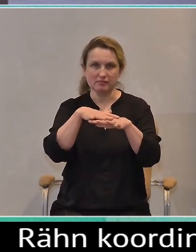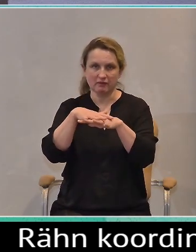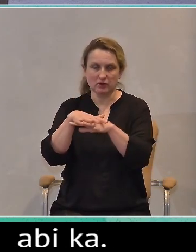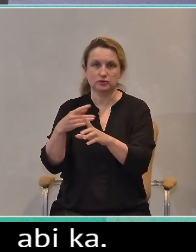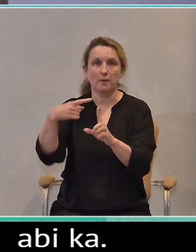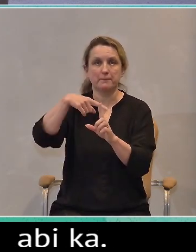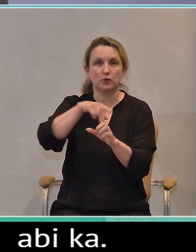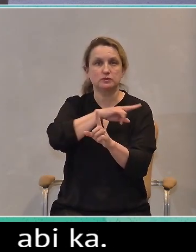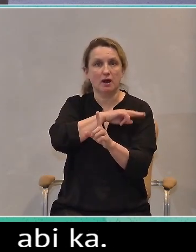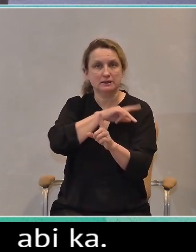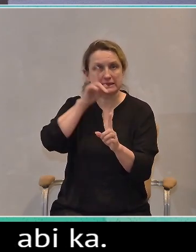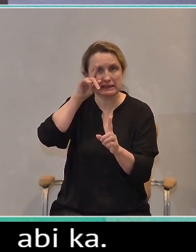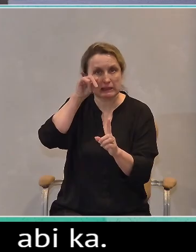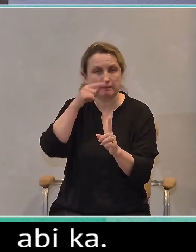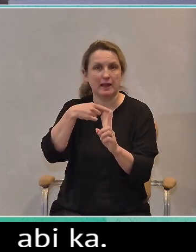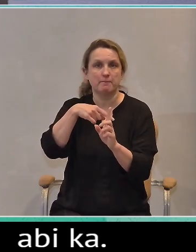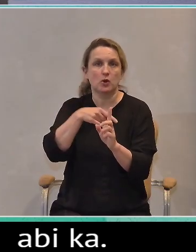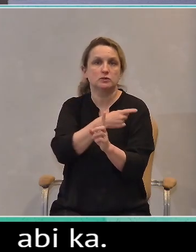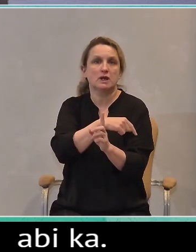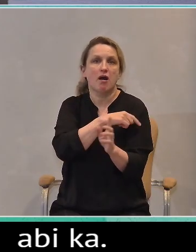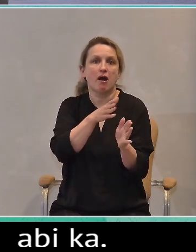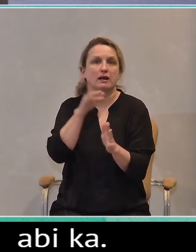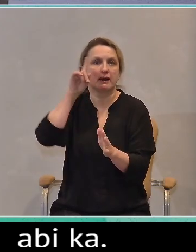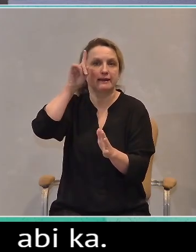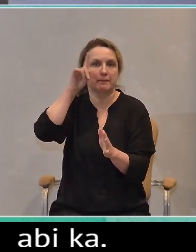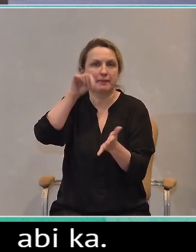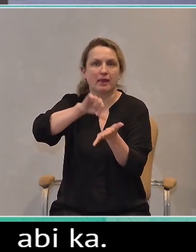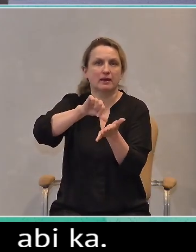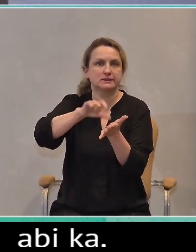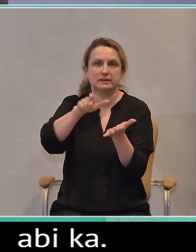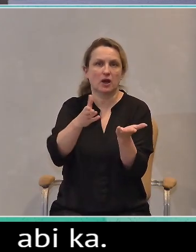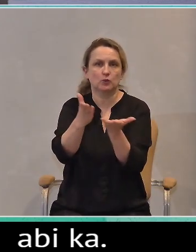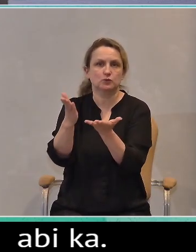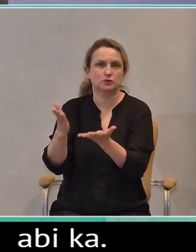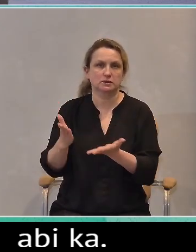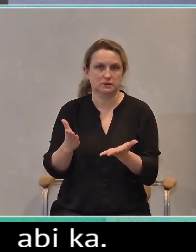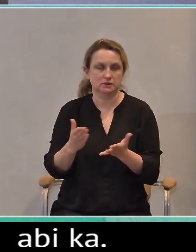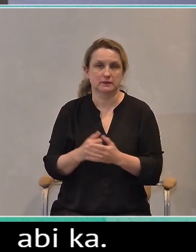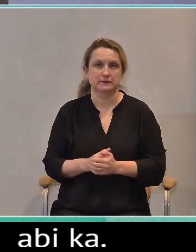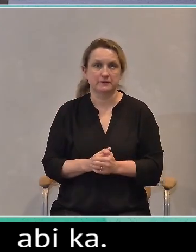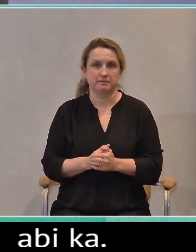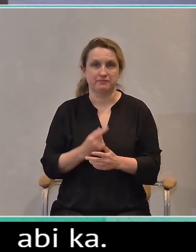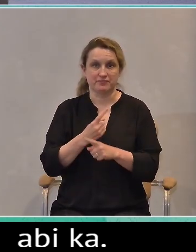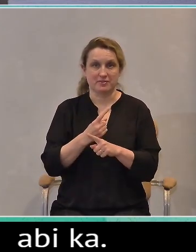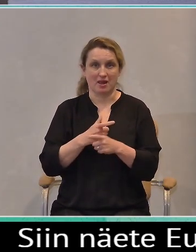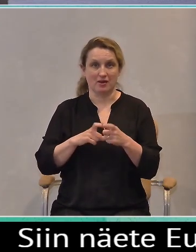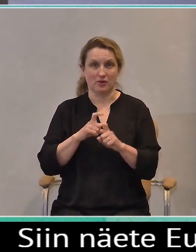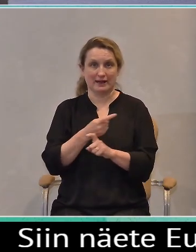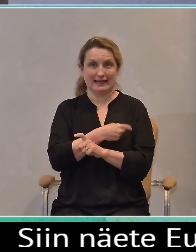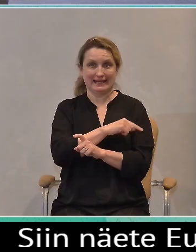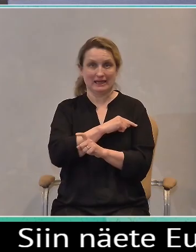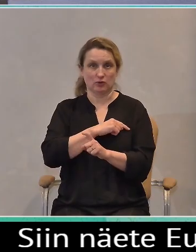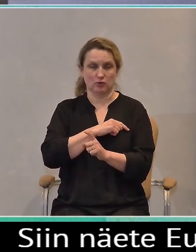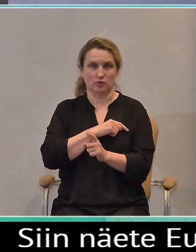24 European reference networks, along with the names of the responsible physician and the